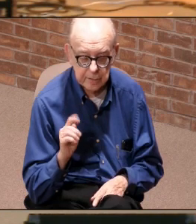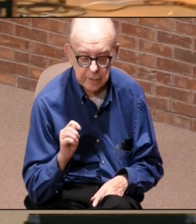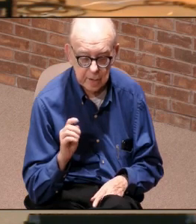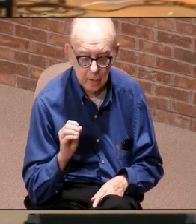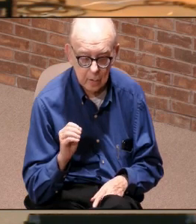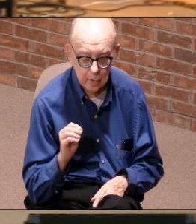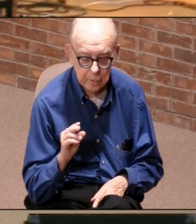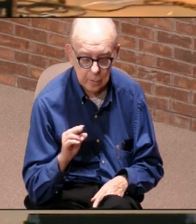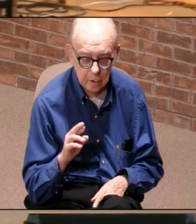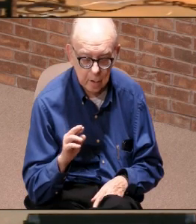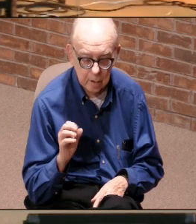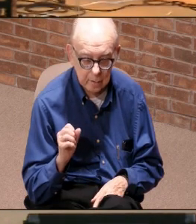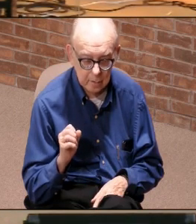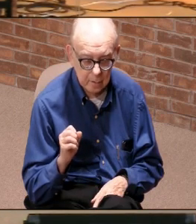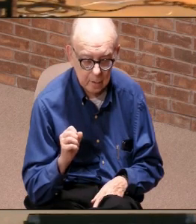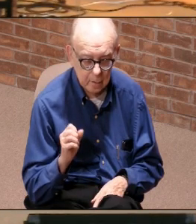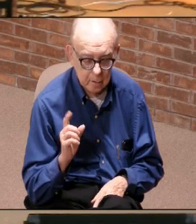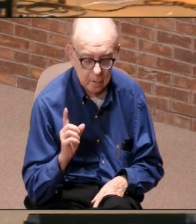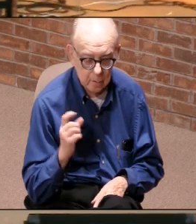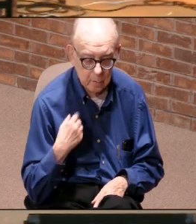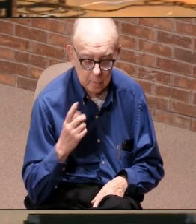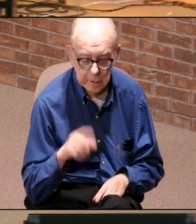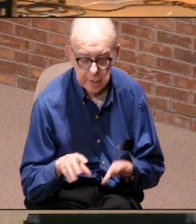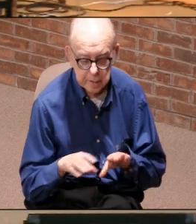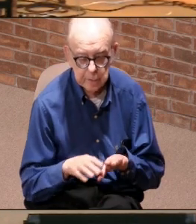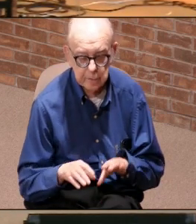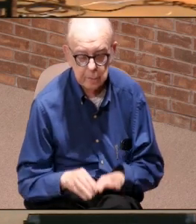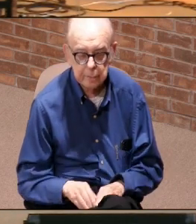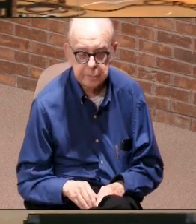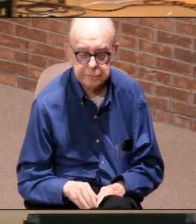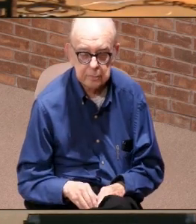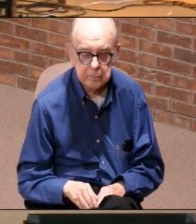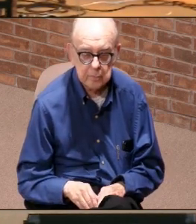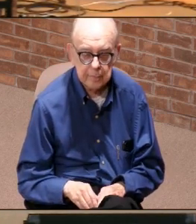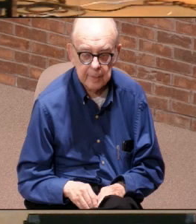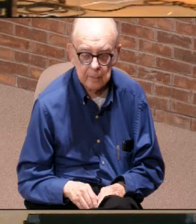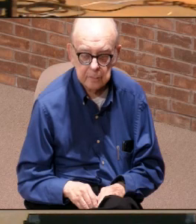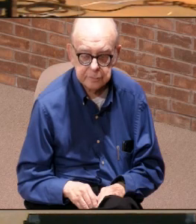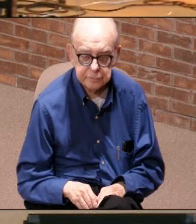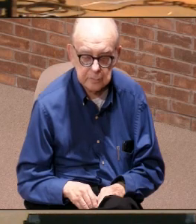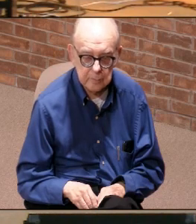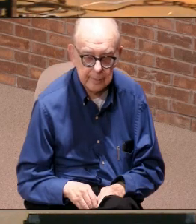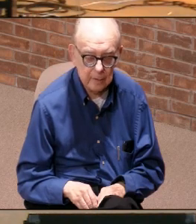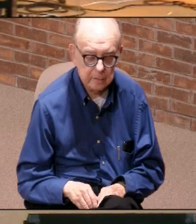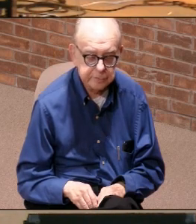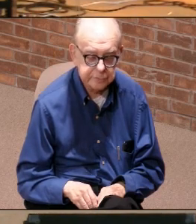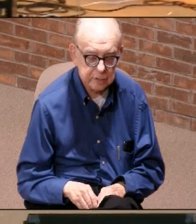Instead of doing our own thing. And so what we need to do is this.